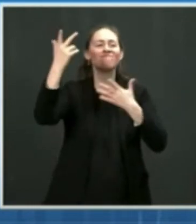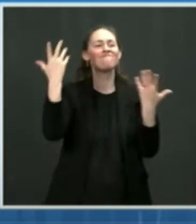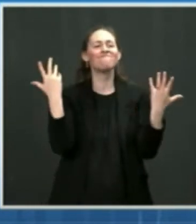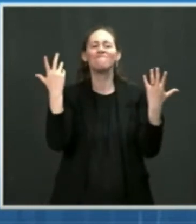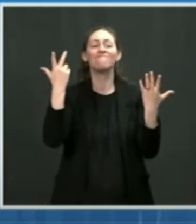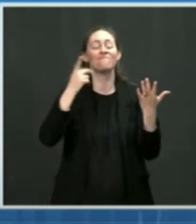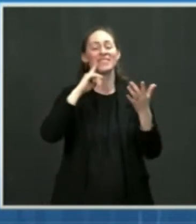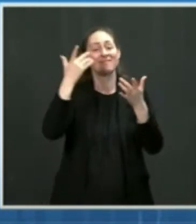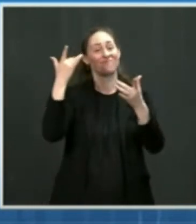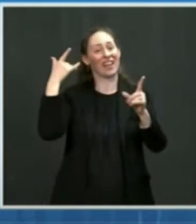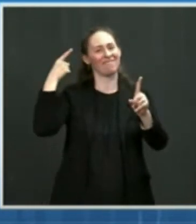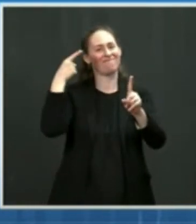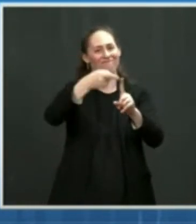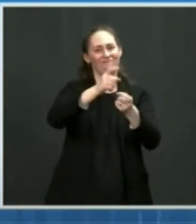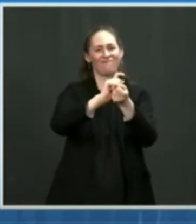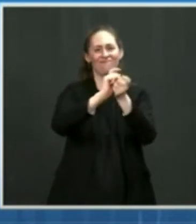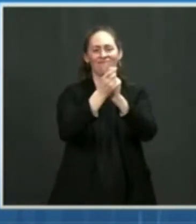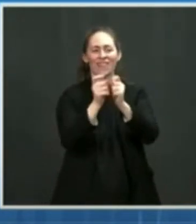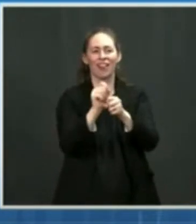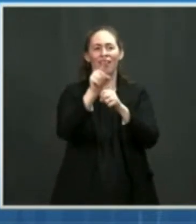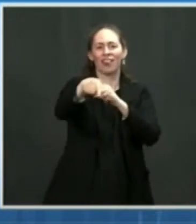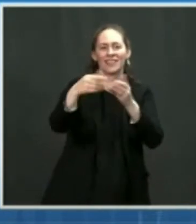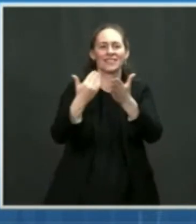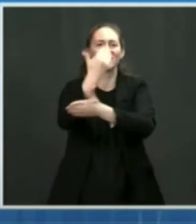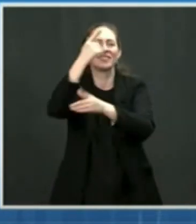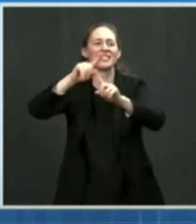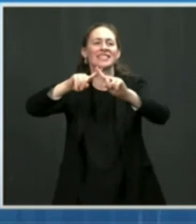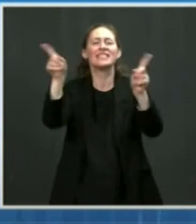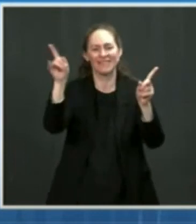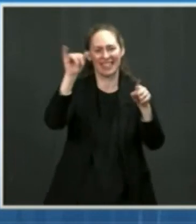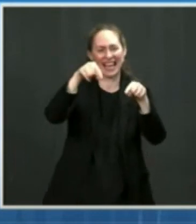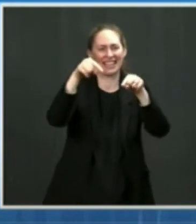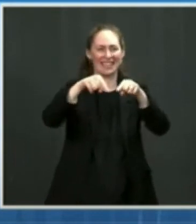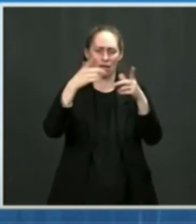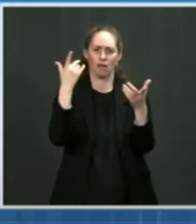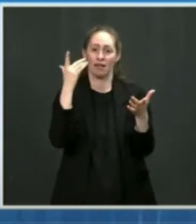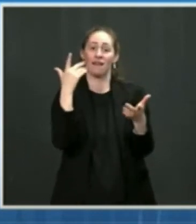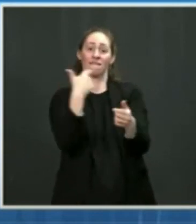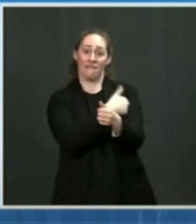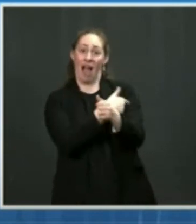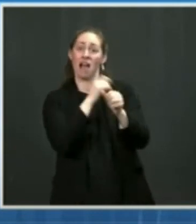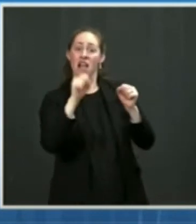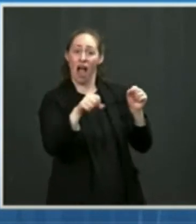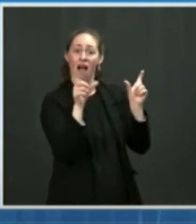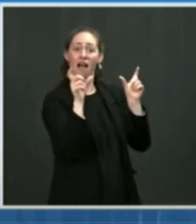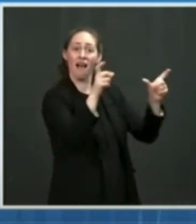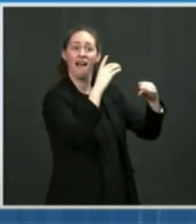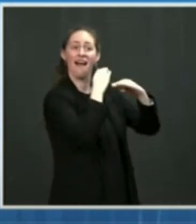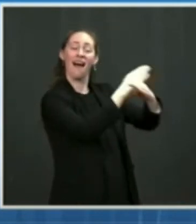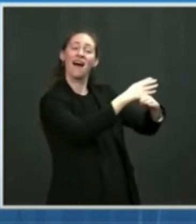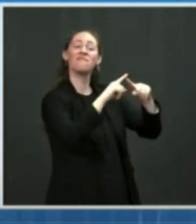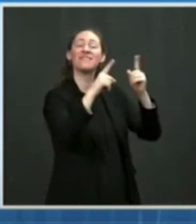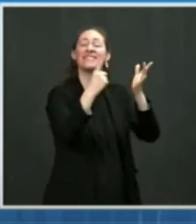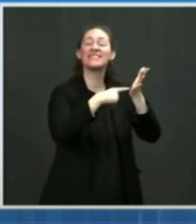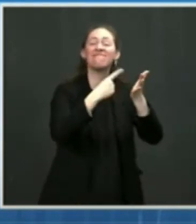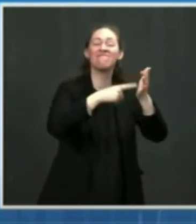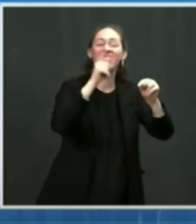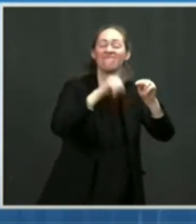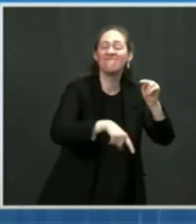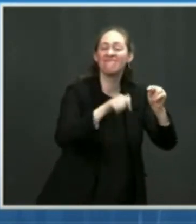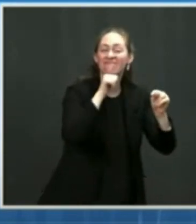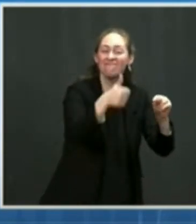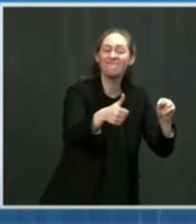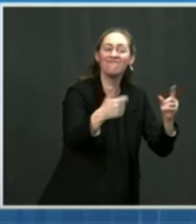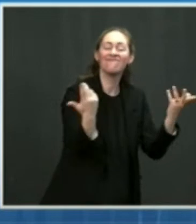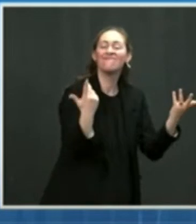particular variant, vaccines handle them relatively well or not necessarily as well. But as I